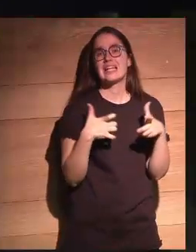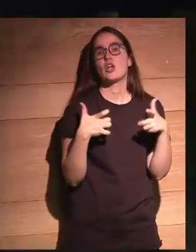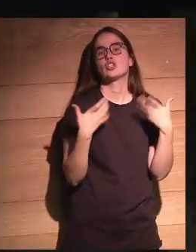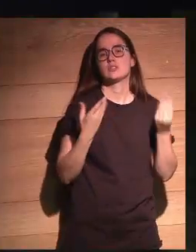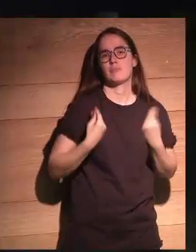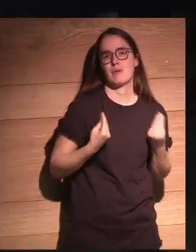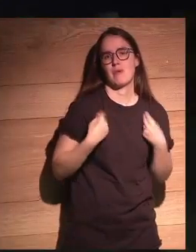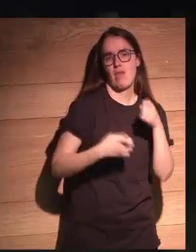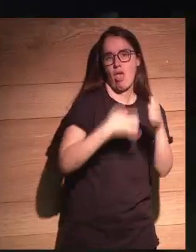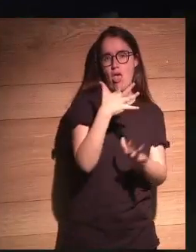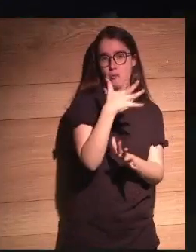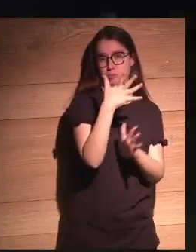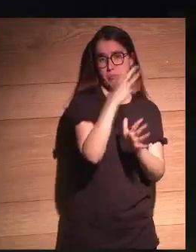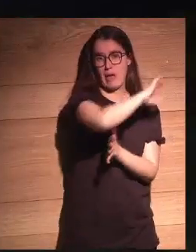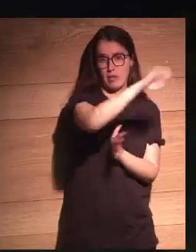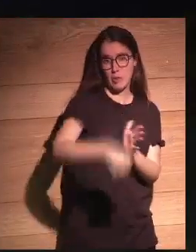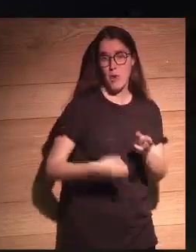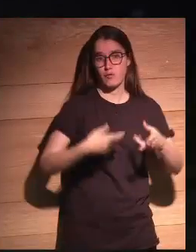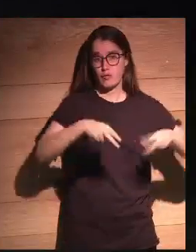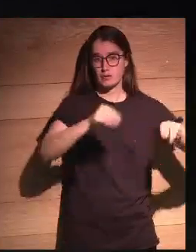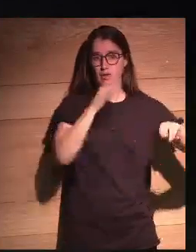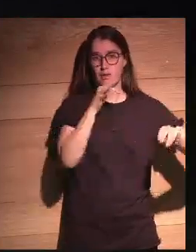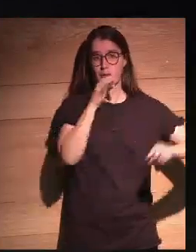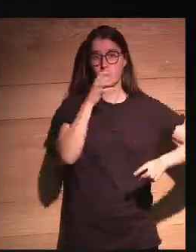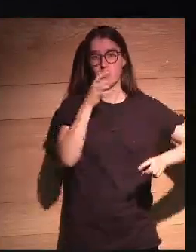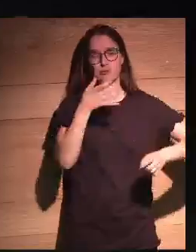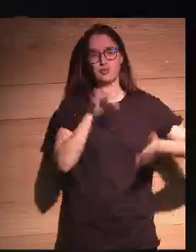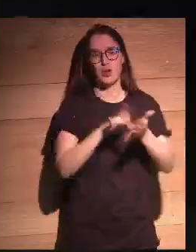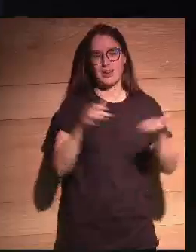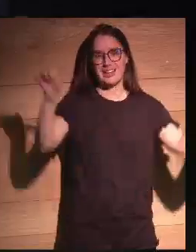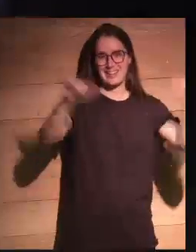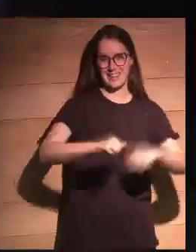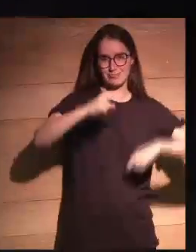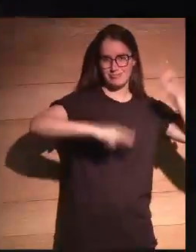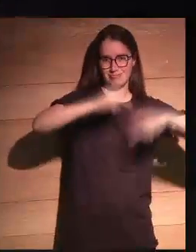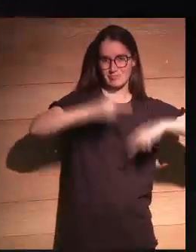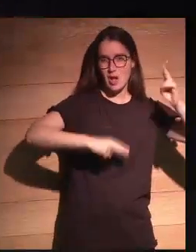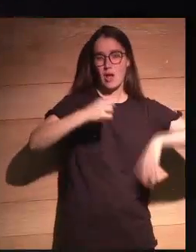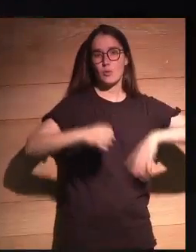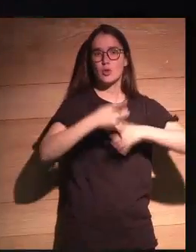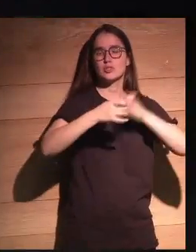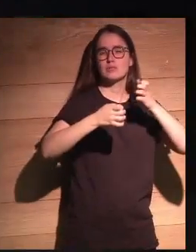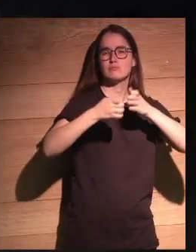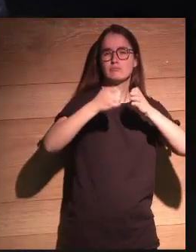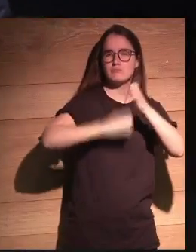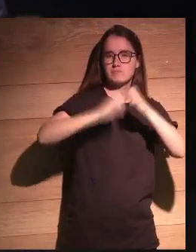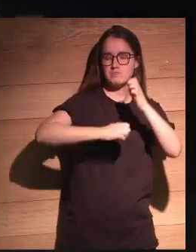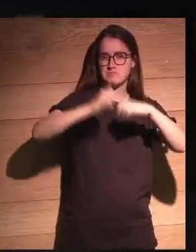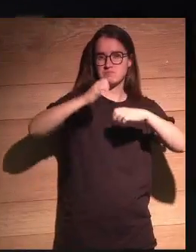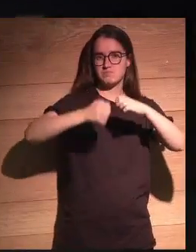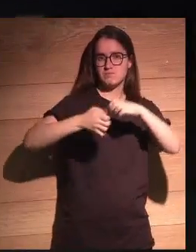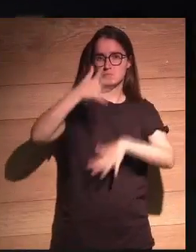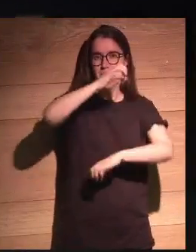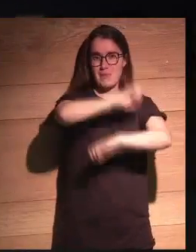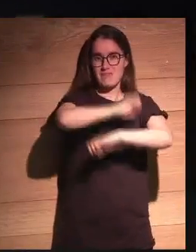from the skeletons of abandoned houses that were never finished because a bubble came in their way, the